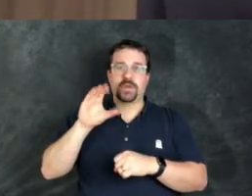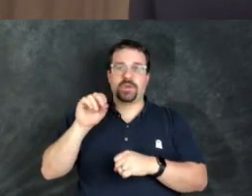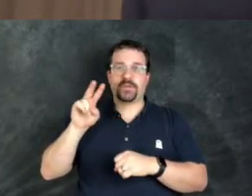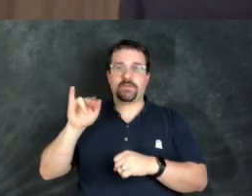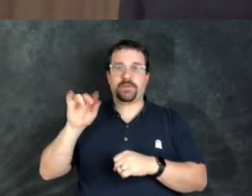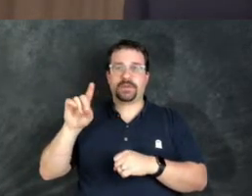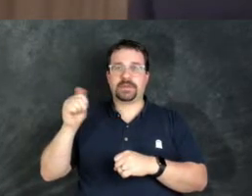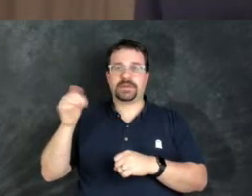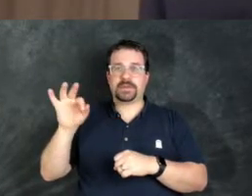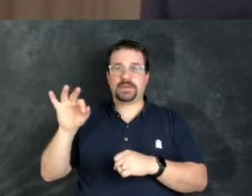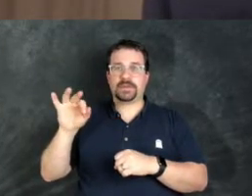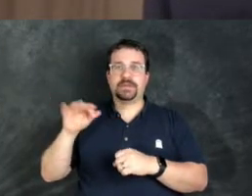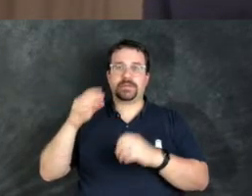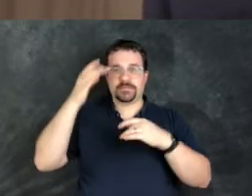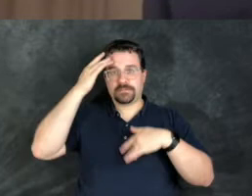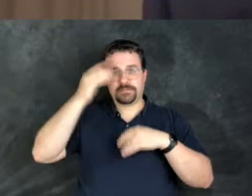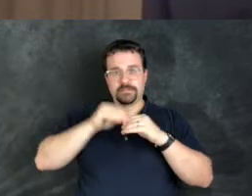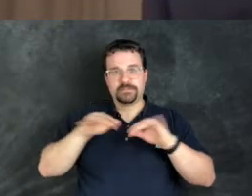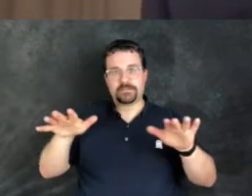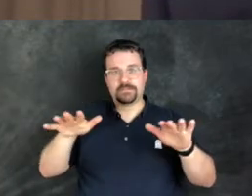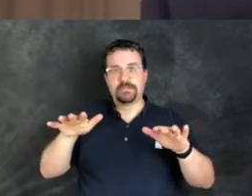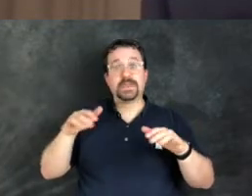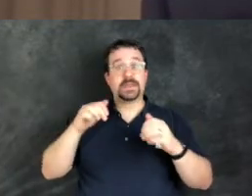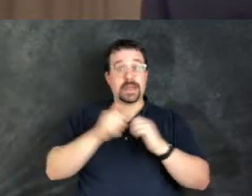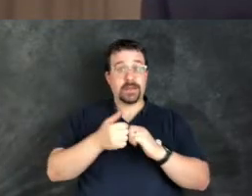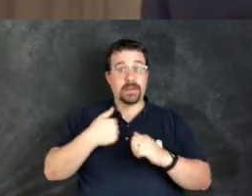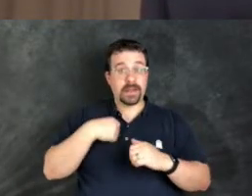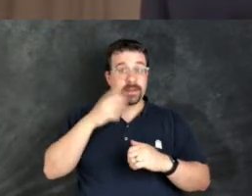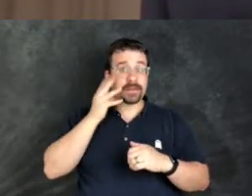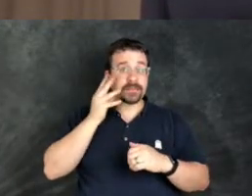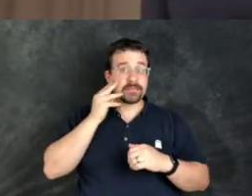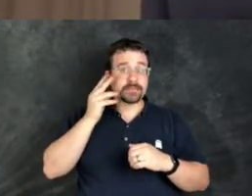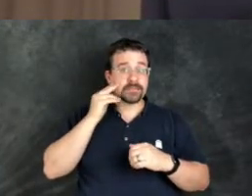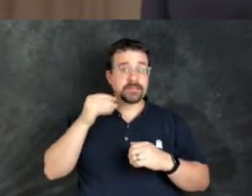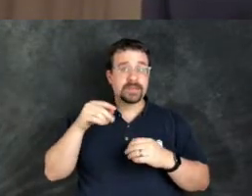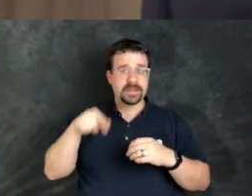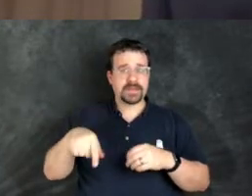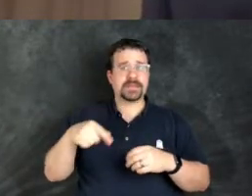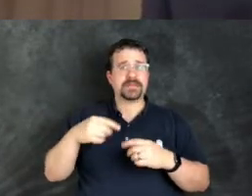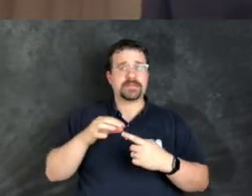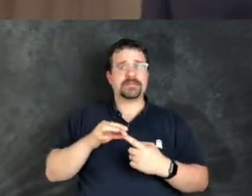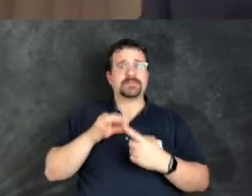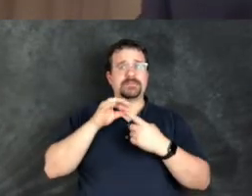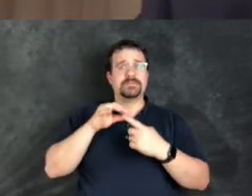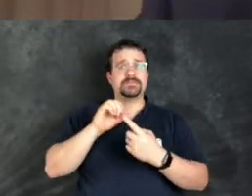Here's how I've experienced this phenomenon.